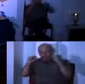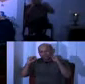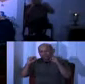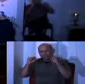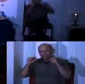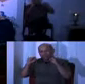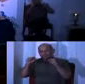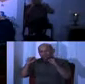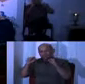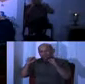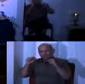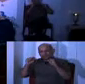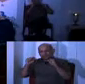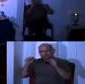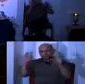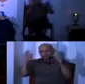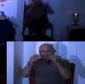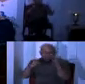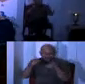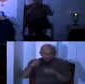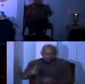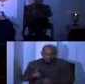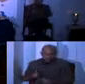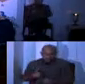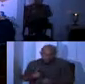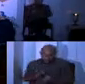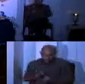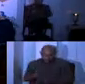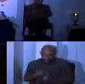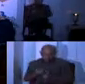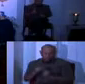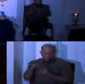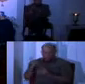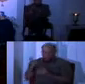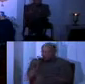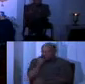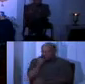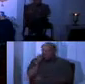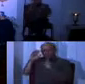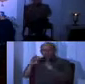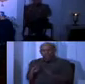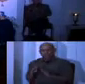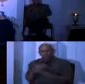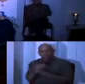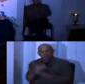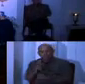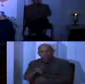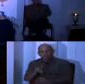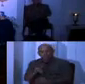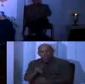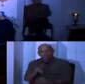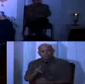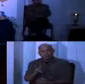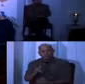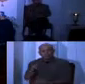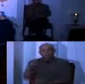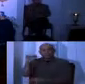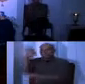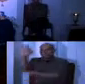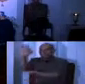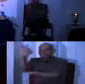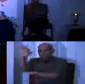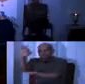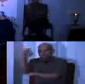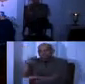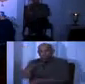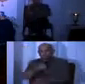feast to the soul. And then this past Sunday, I shared in this series of sermons